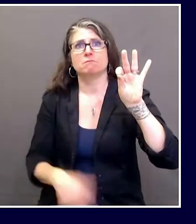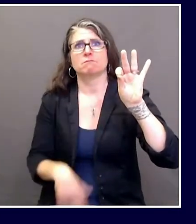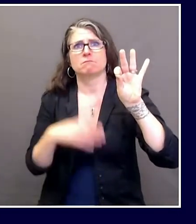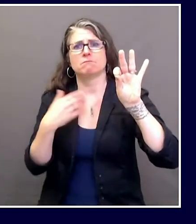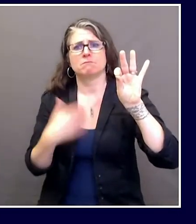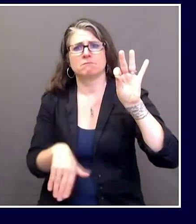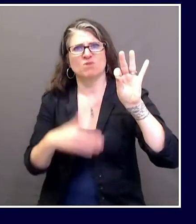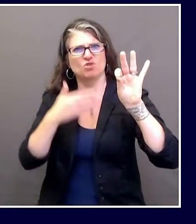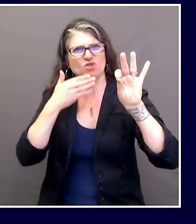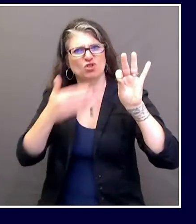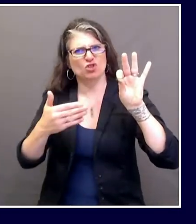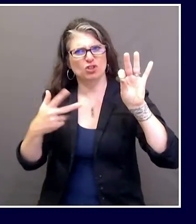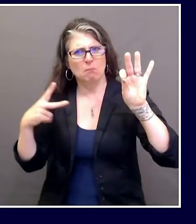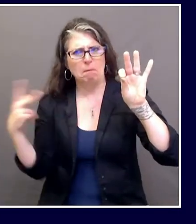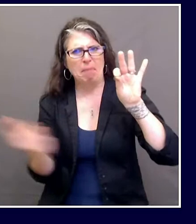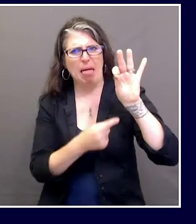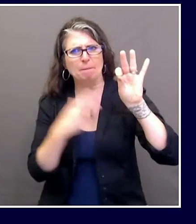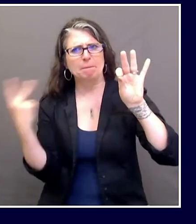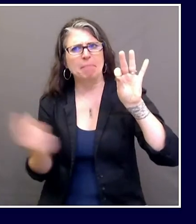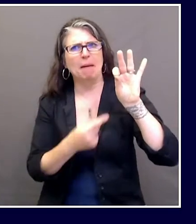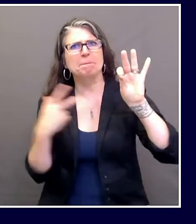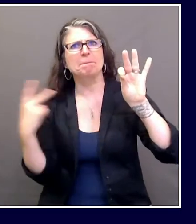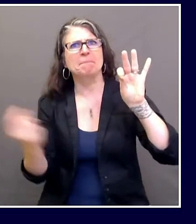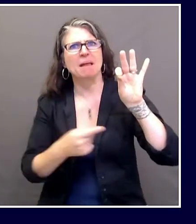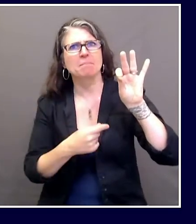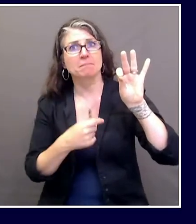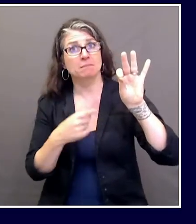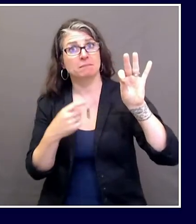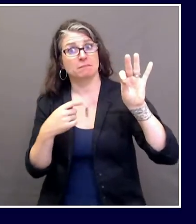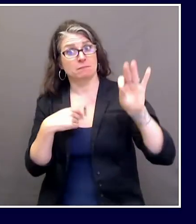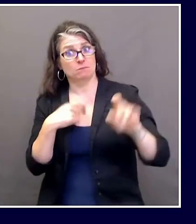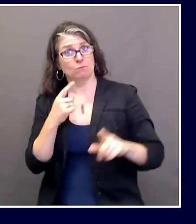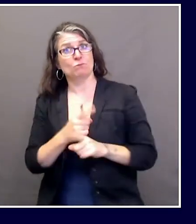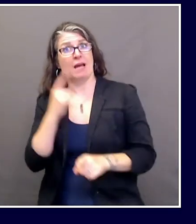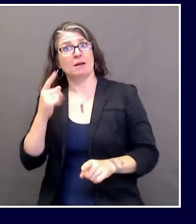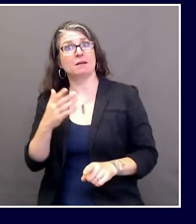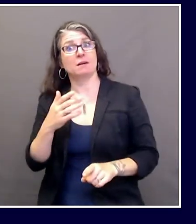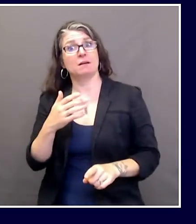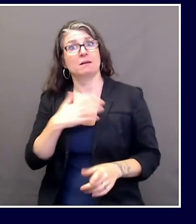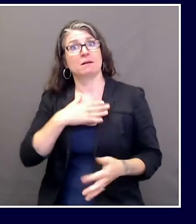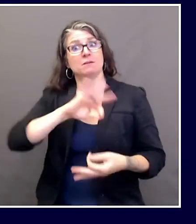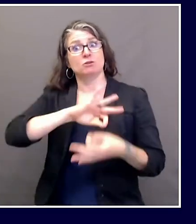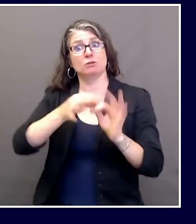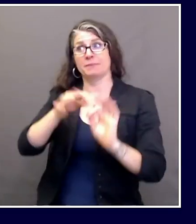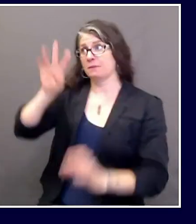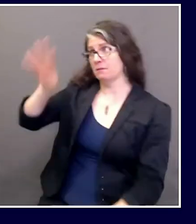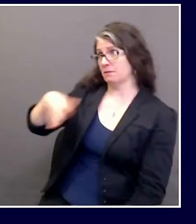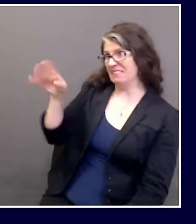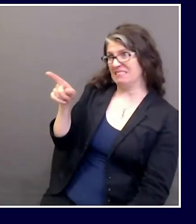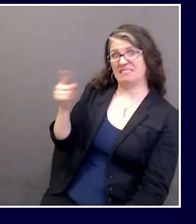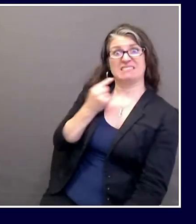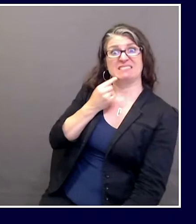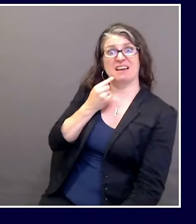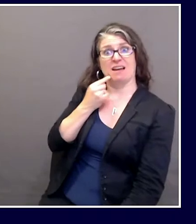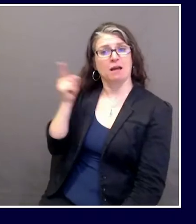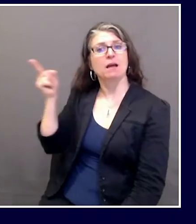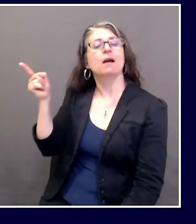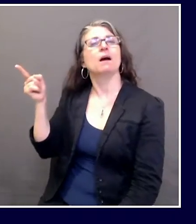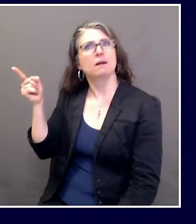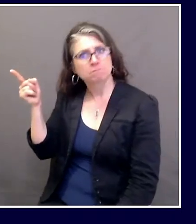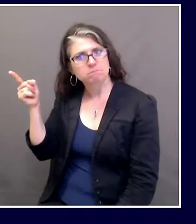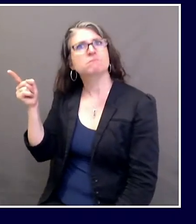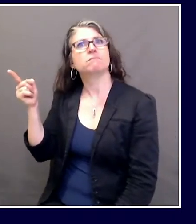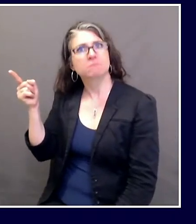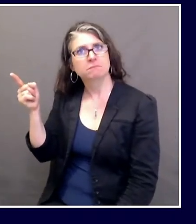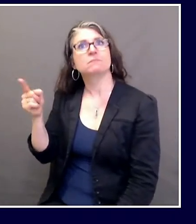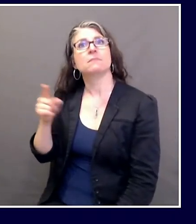the dashboard are correct, in groups 20 to 29, 30 to 39, 40 to 49, I believe we've seen a doubling